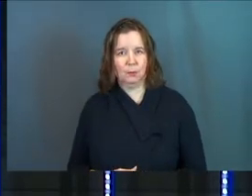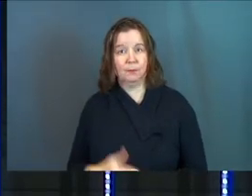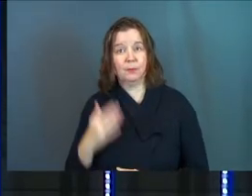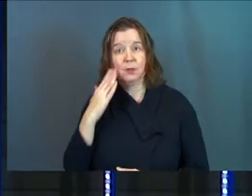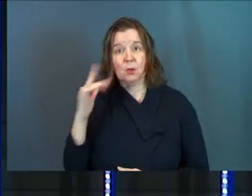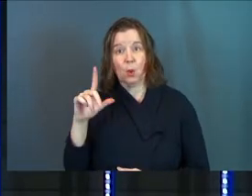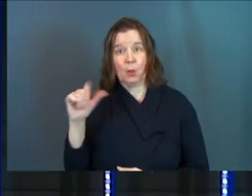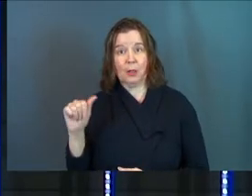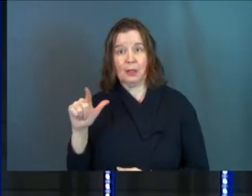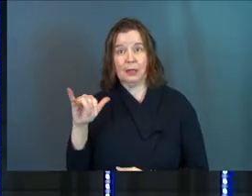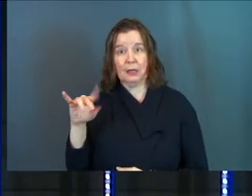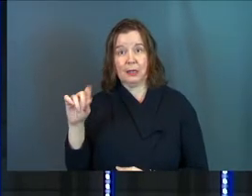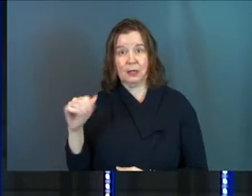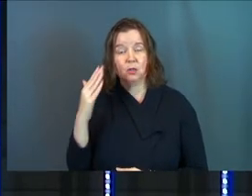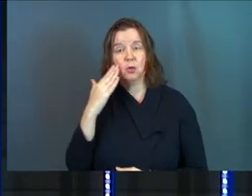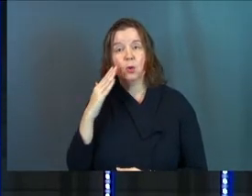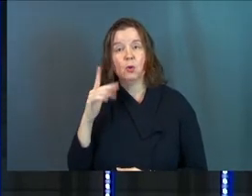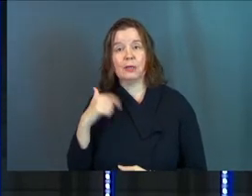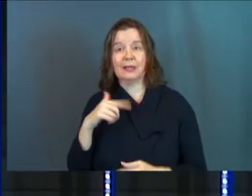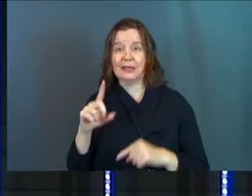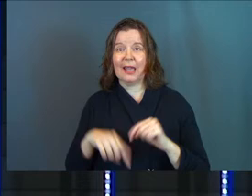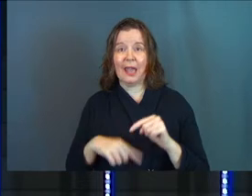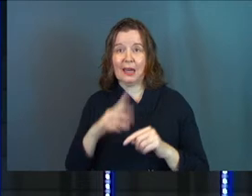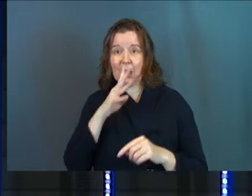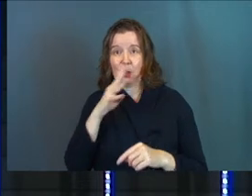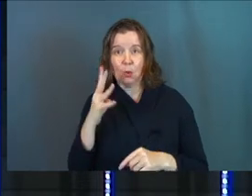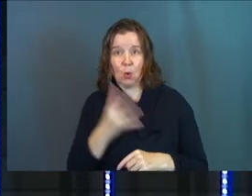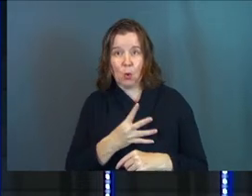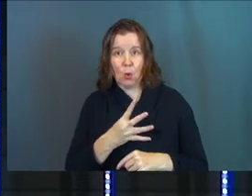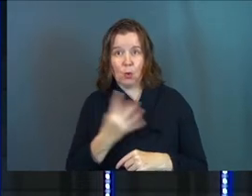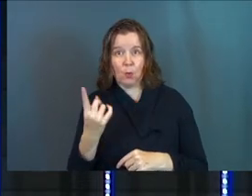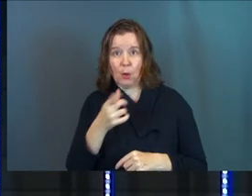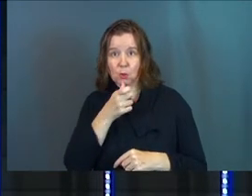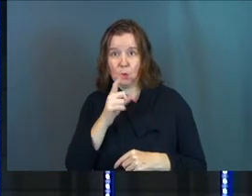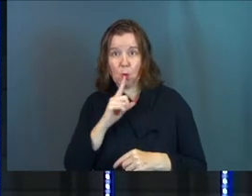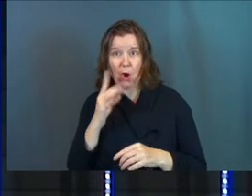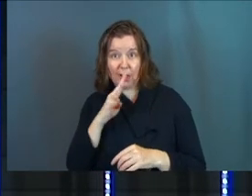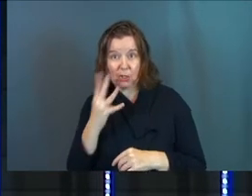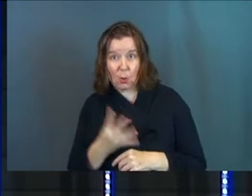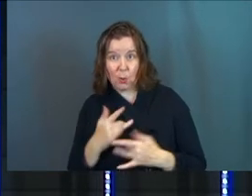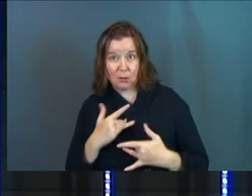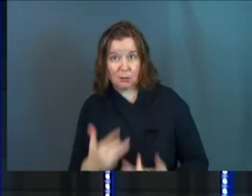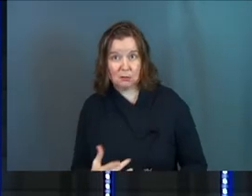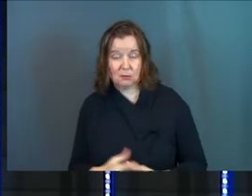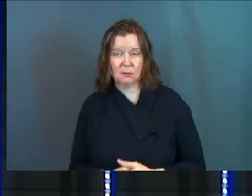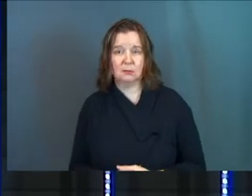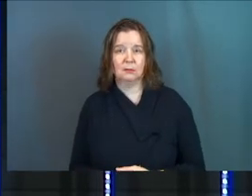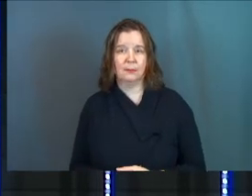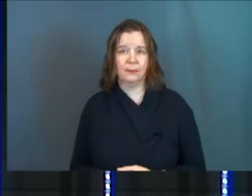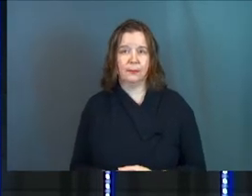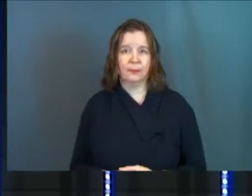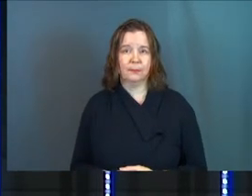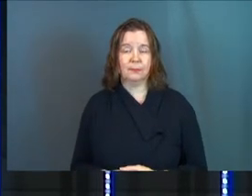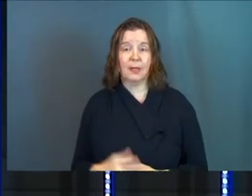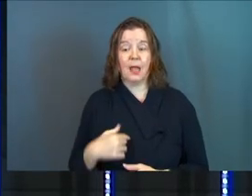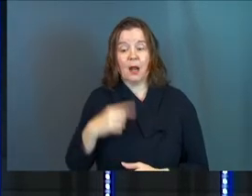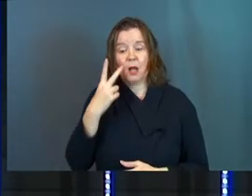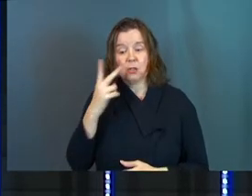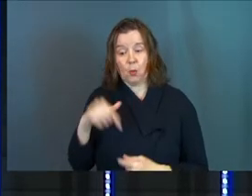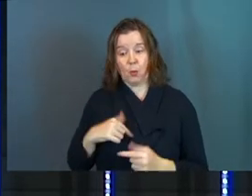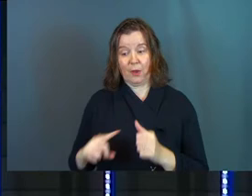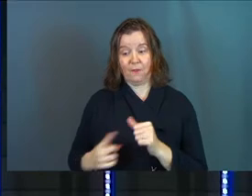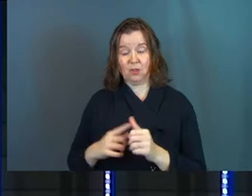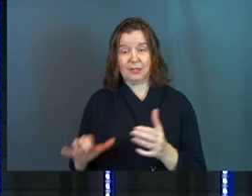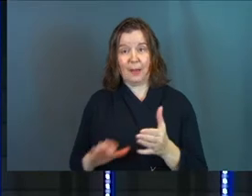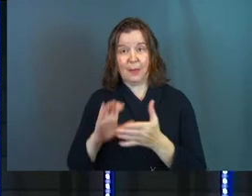You know, Linda, you know that Linda cannot ignore the ones who are ignored. And I saw that